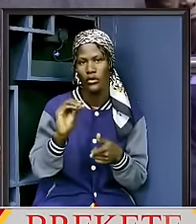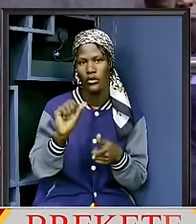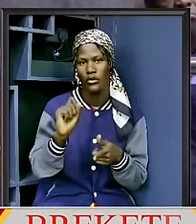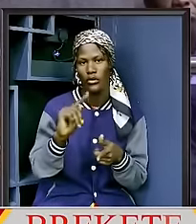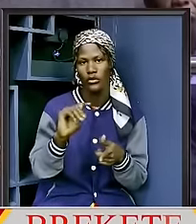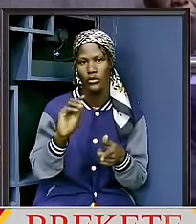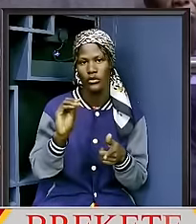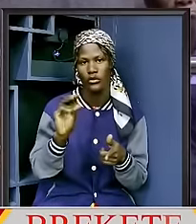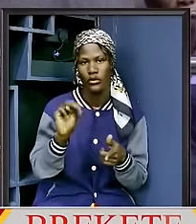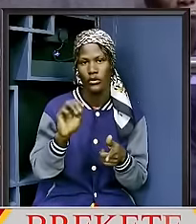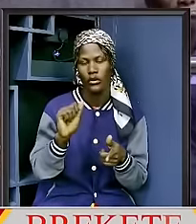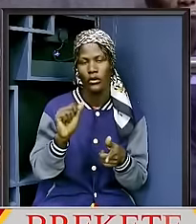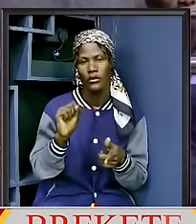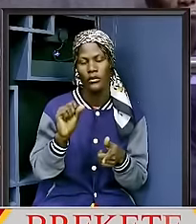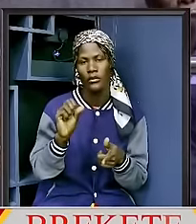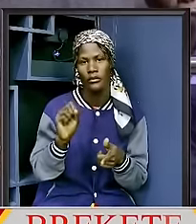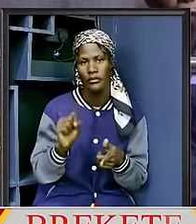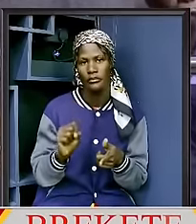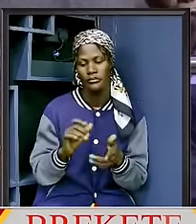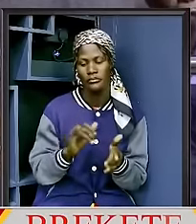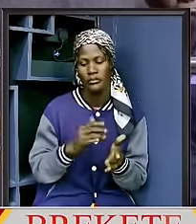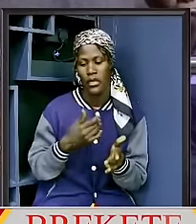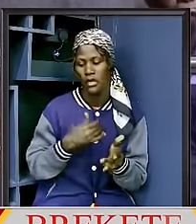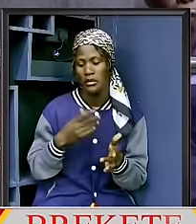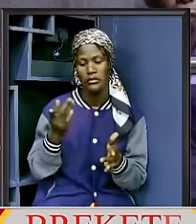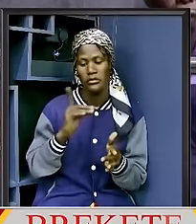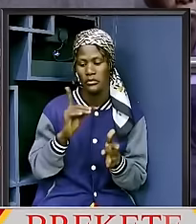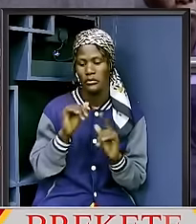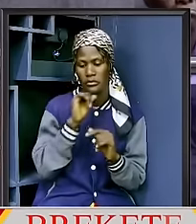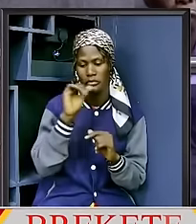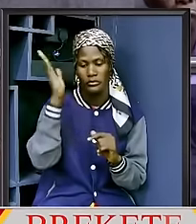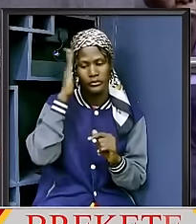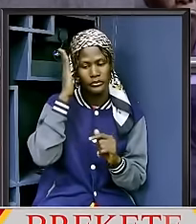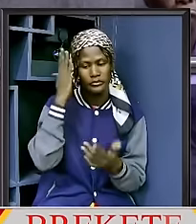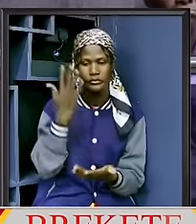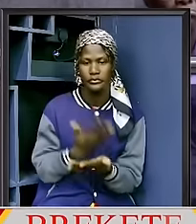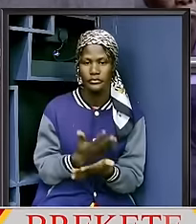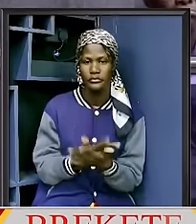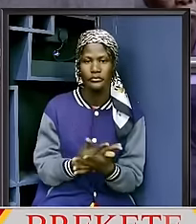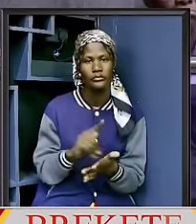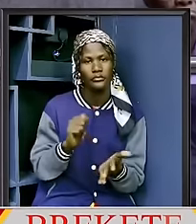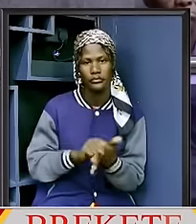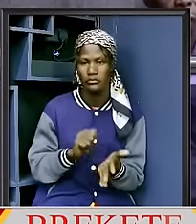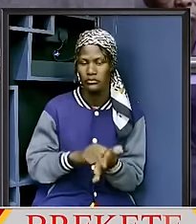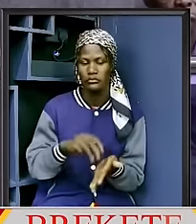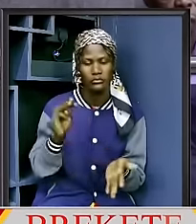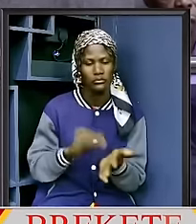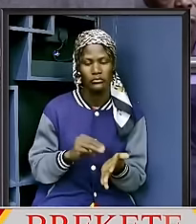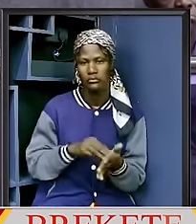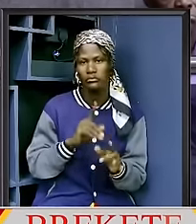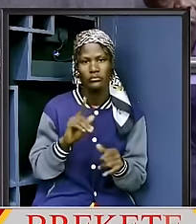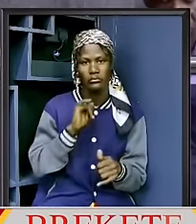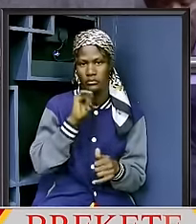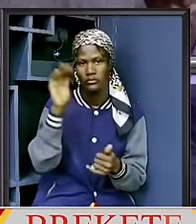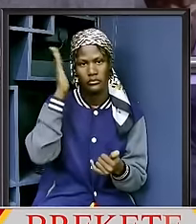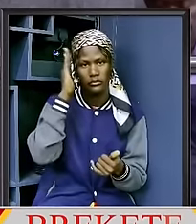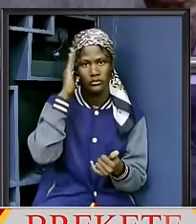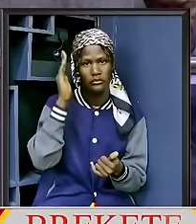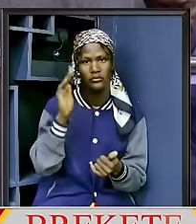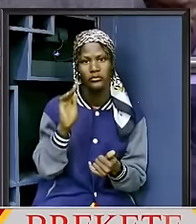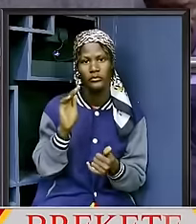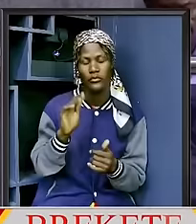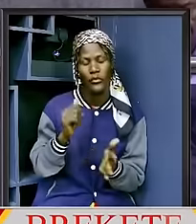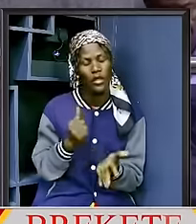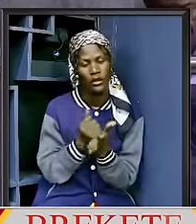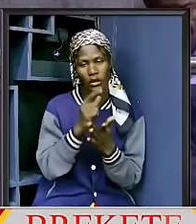the thousands. I don't know the millions. Except if my brain come down, let's start calculating. The man said, okay, I will help you. He